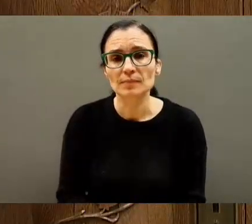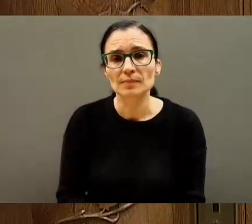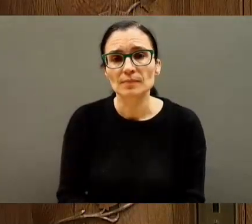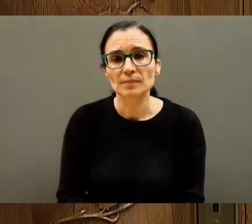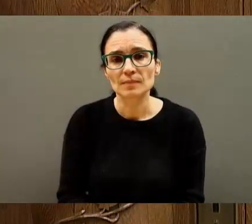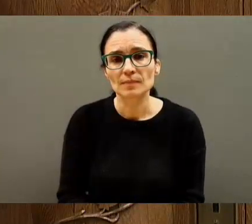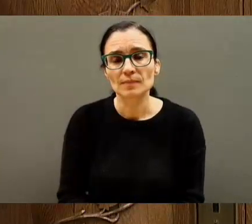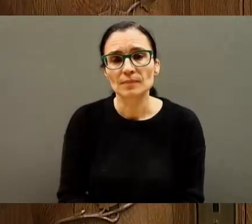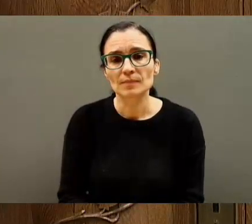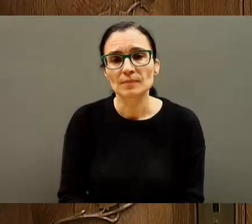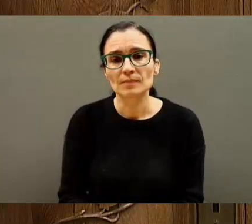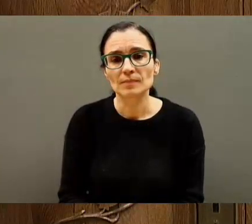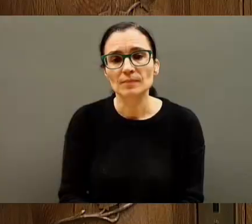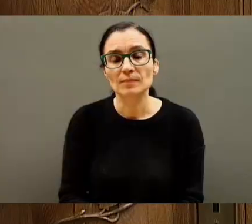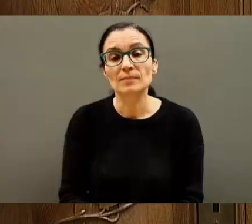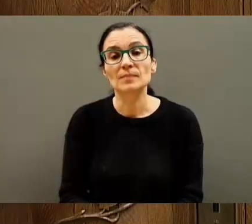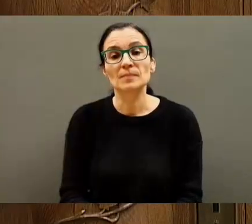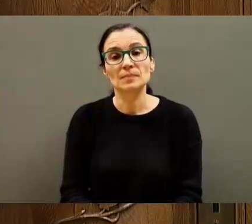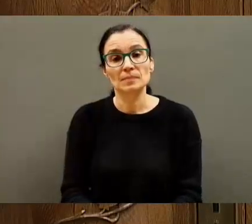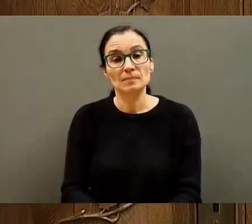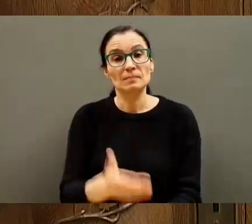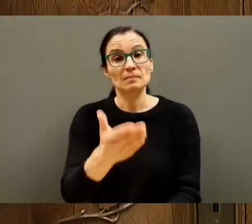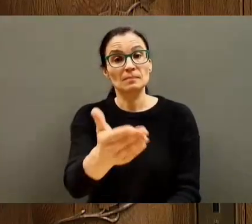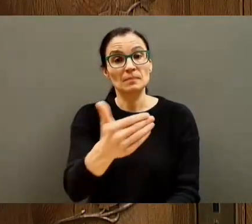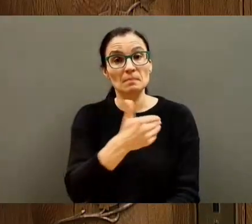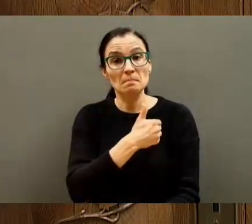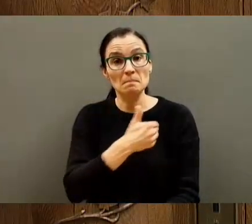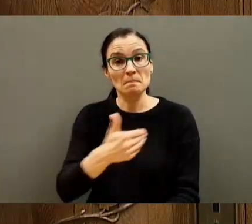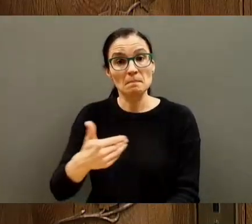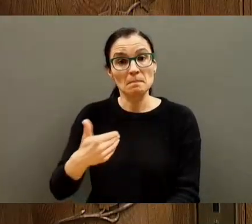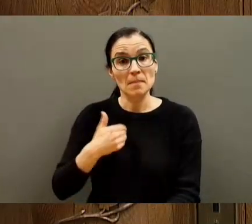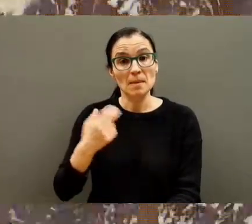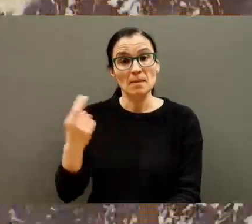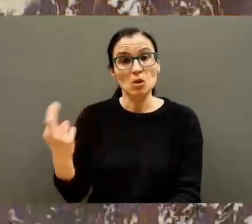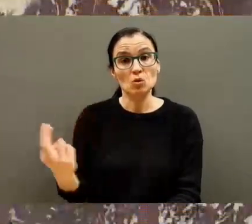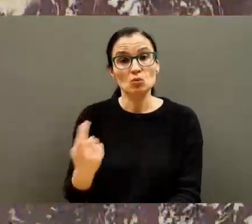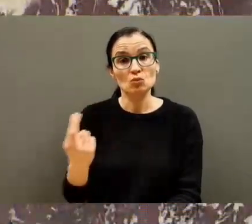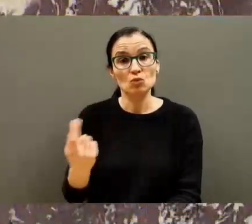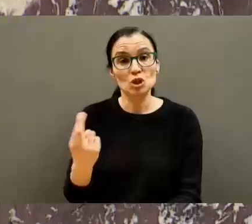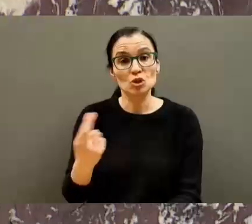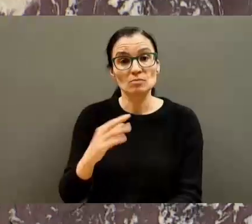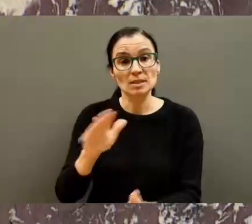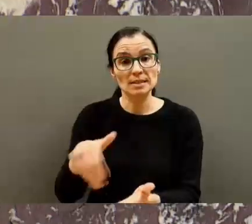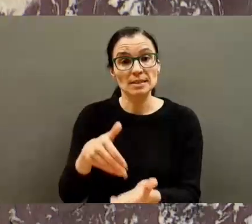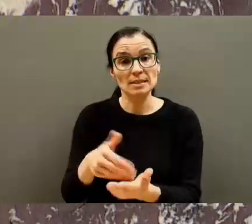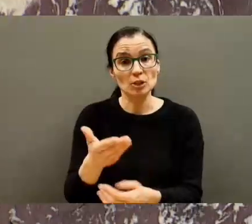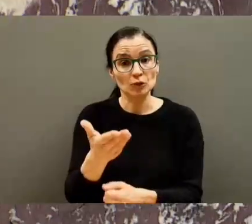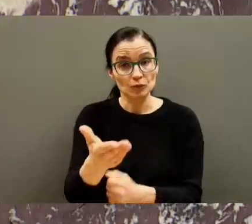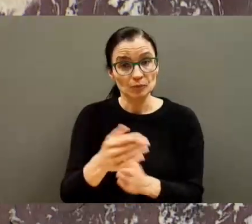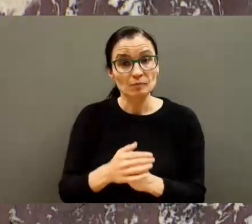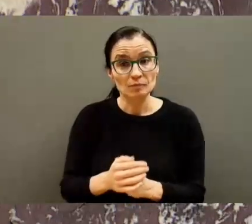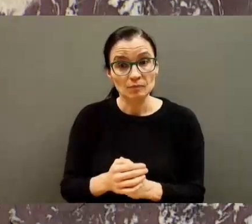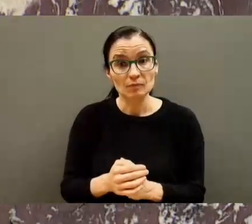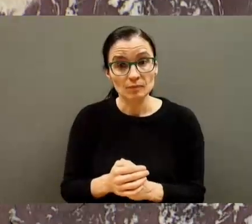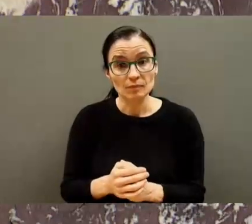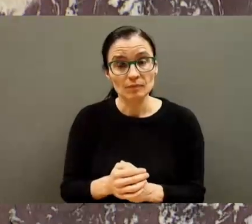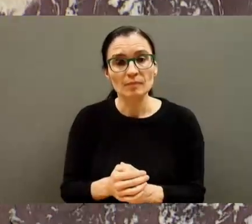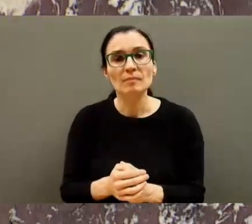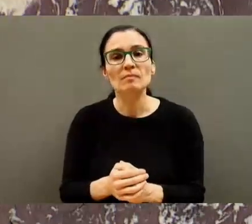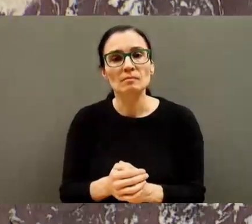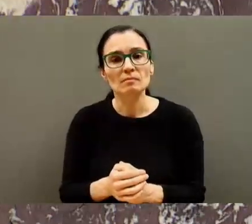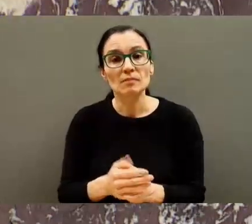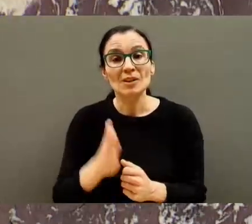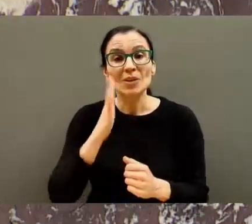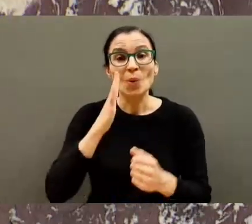Member for Richmond Centre. Thank you, Honourable Speaker. A vehicle isn't a luxury. It's a necessity for families, workers, and young people. As we've heard